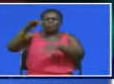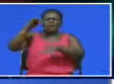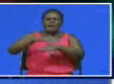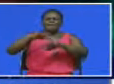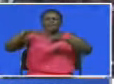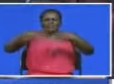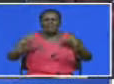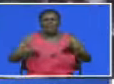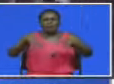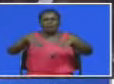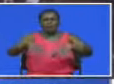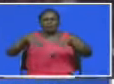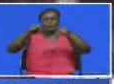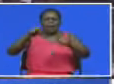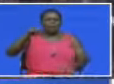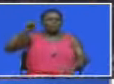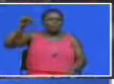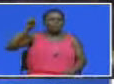Kenyatta succession?